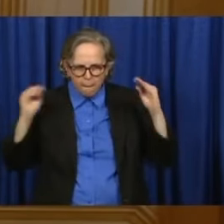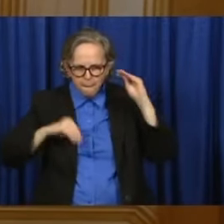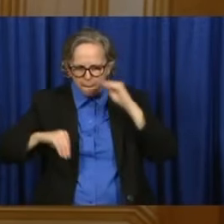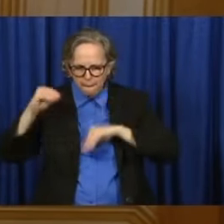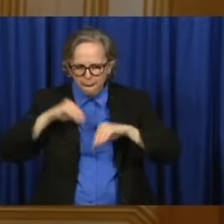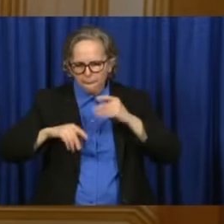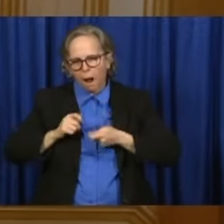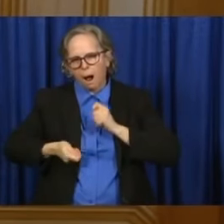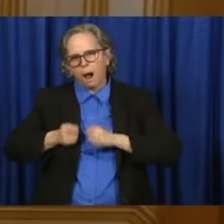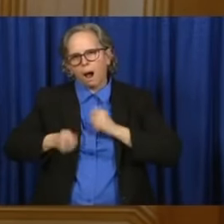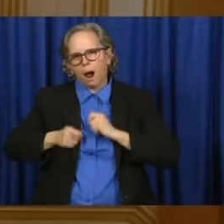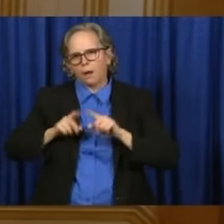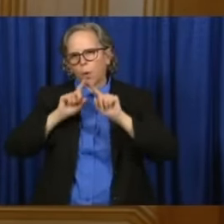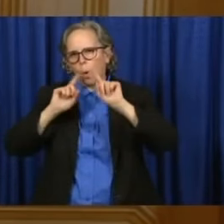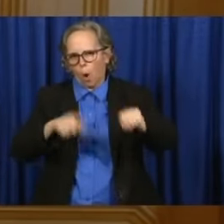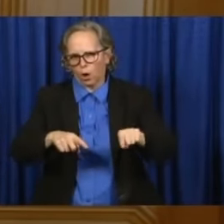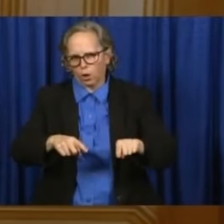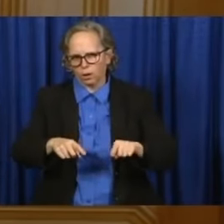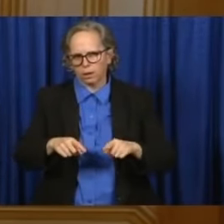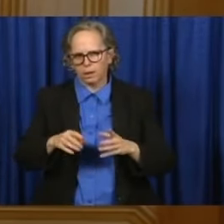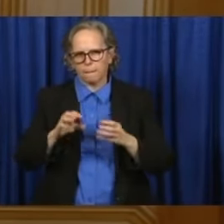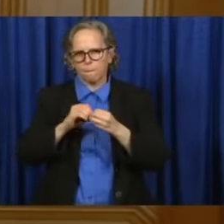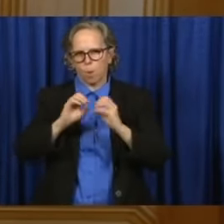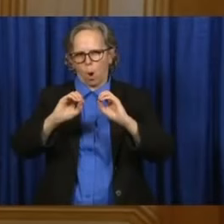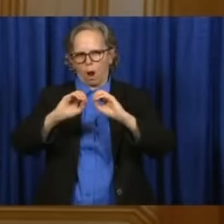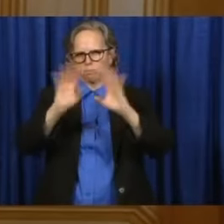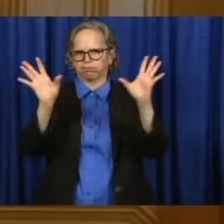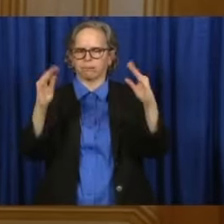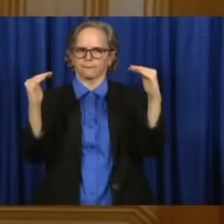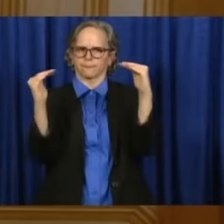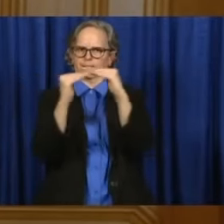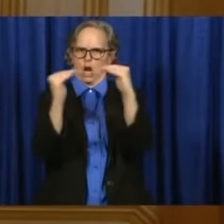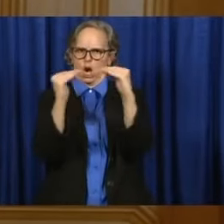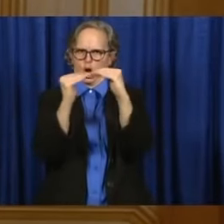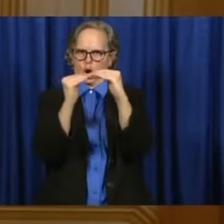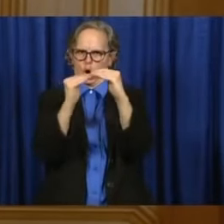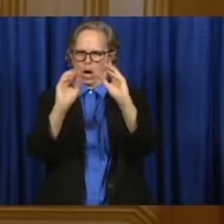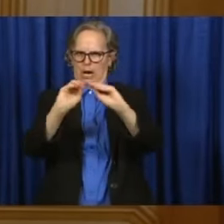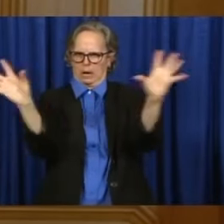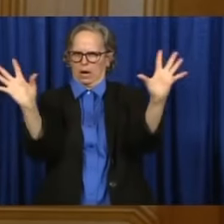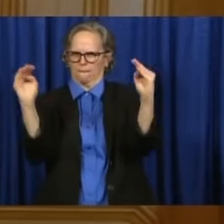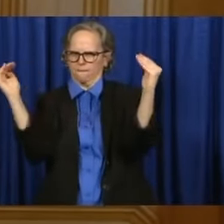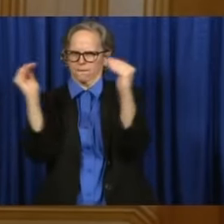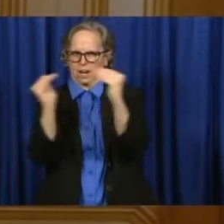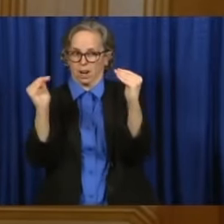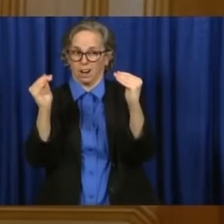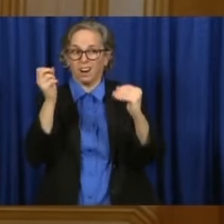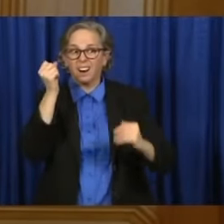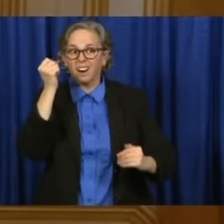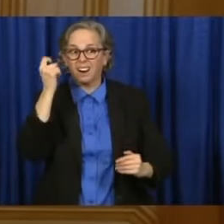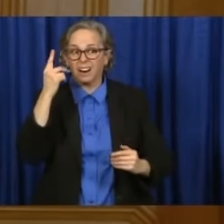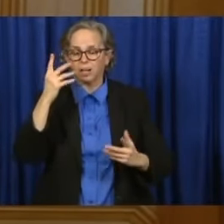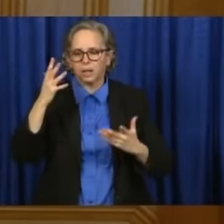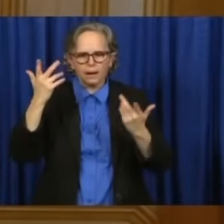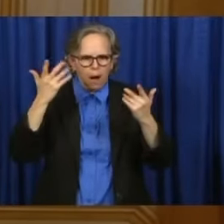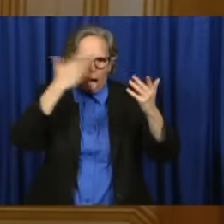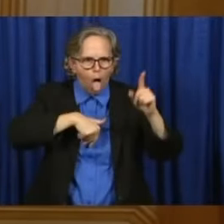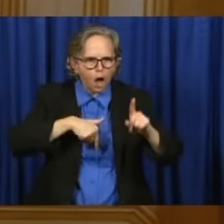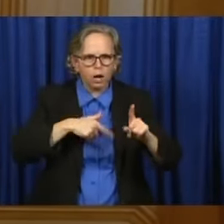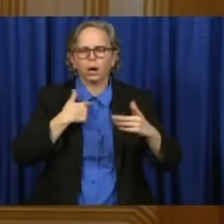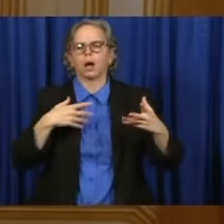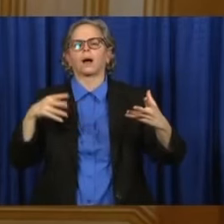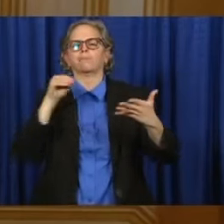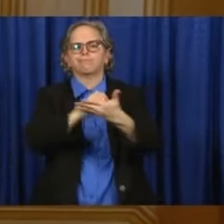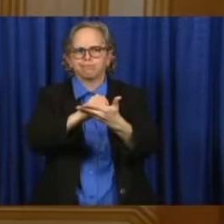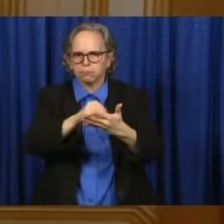fair. We've also tried to fill the gaps, frankly, where we're seeing hot spots in the